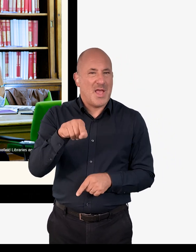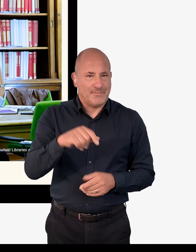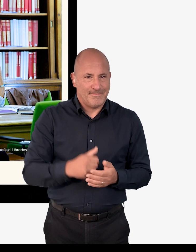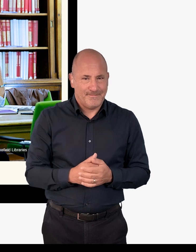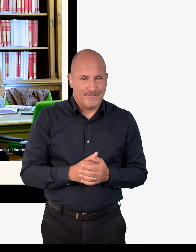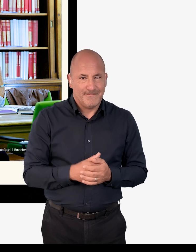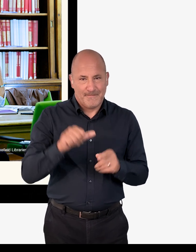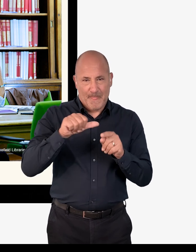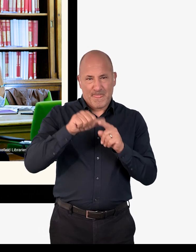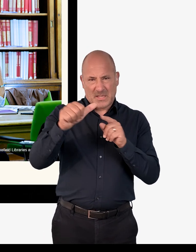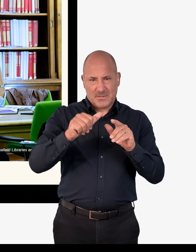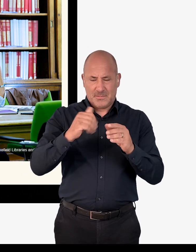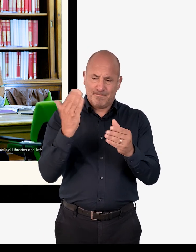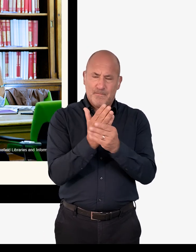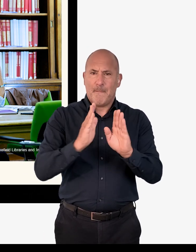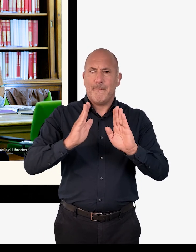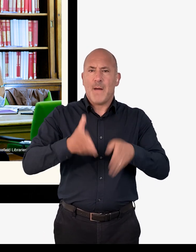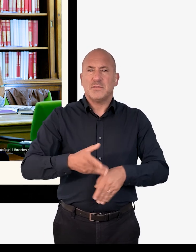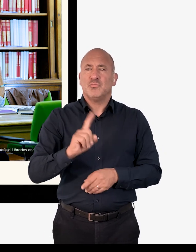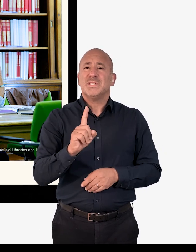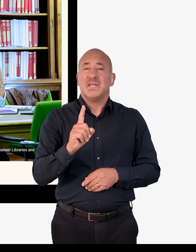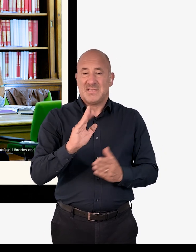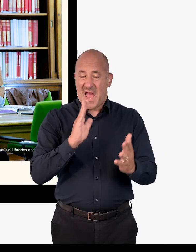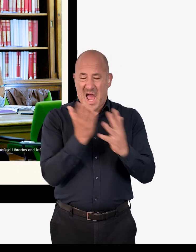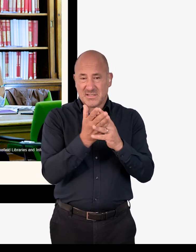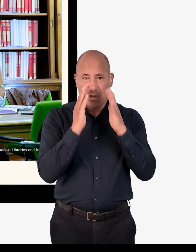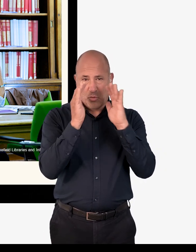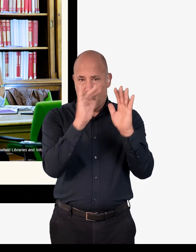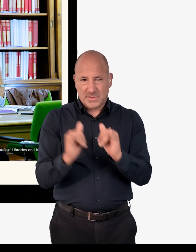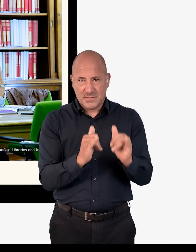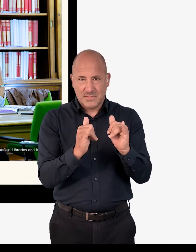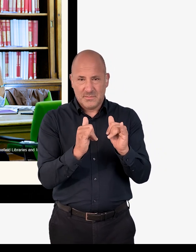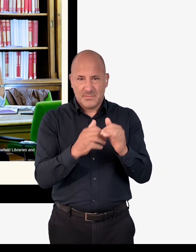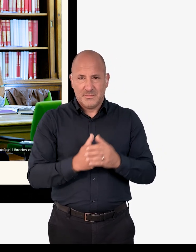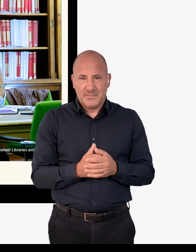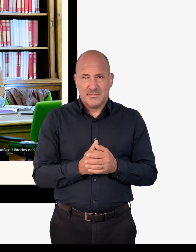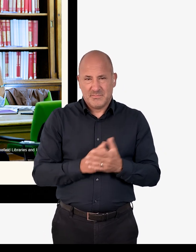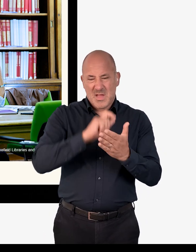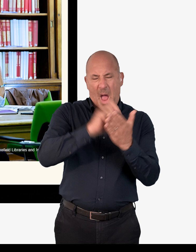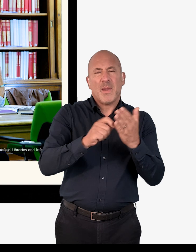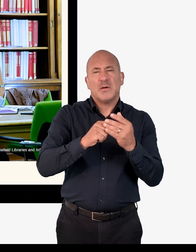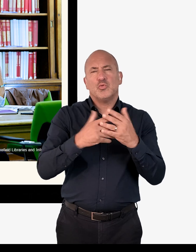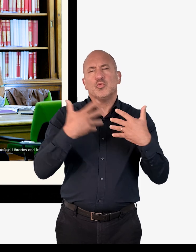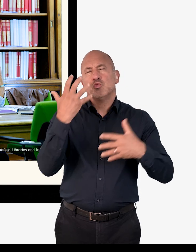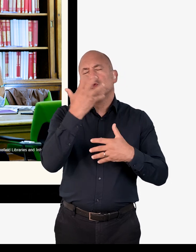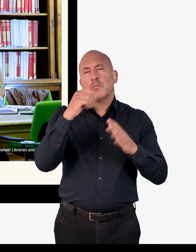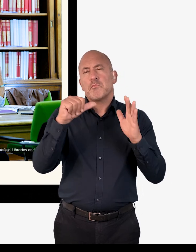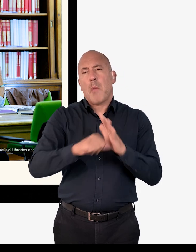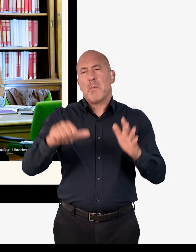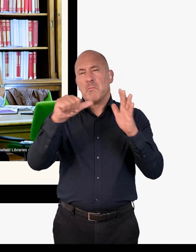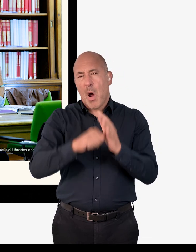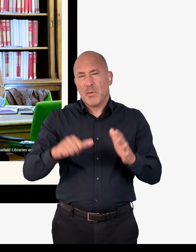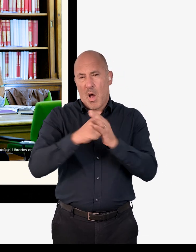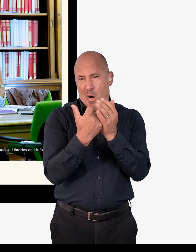For building projects, the next mandatory attachment required is the access audit. One of the biggest problems we see